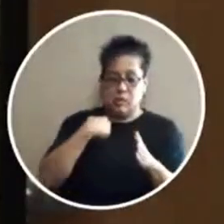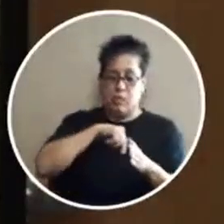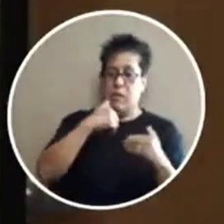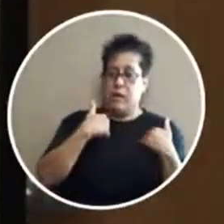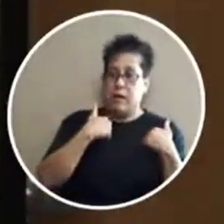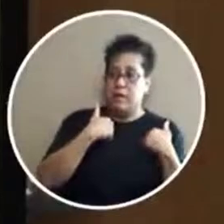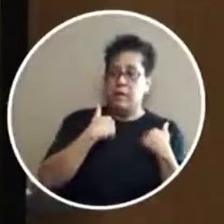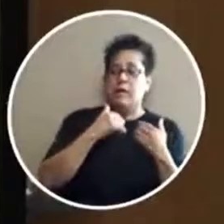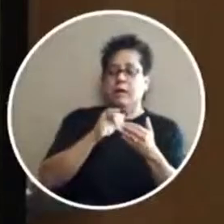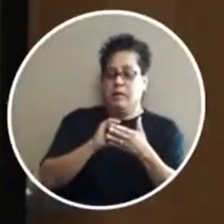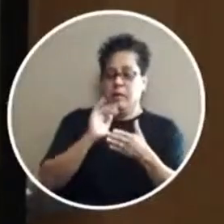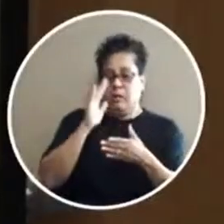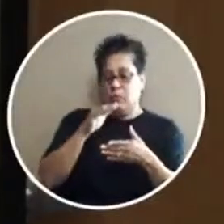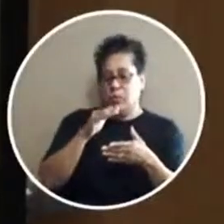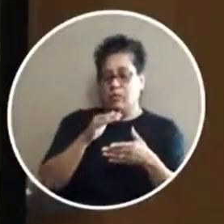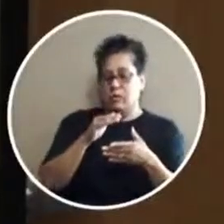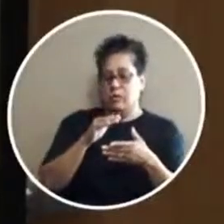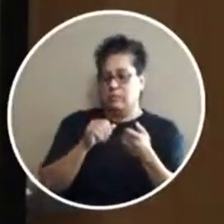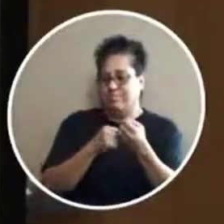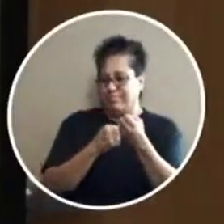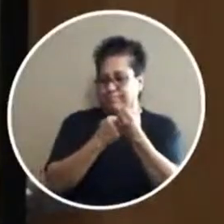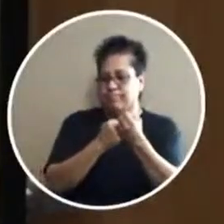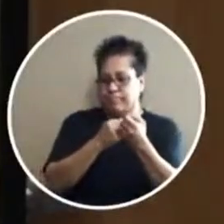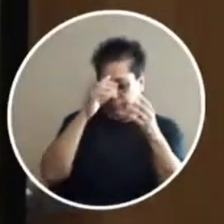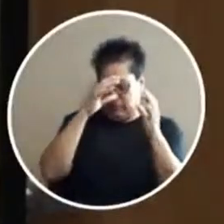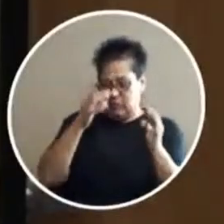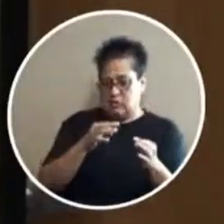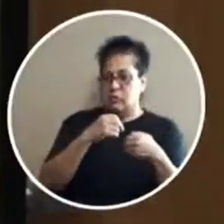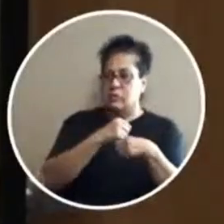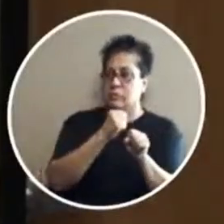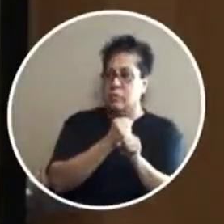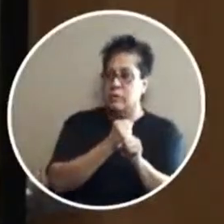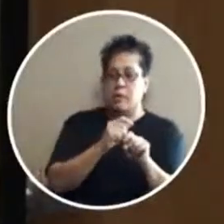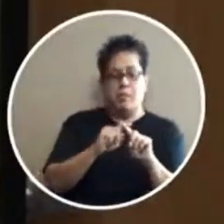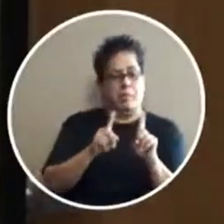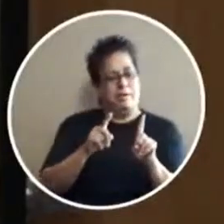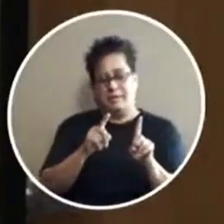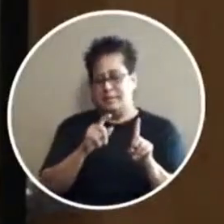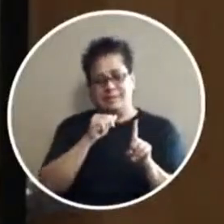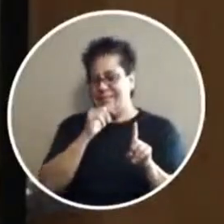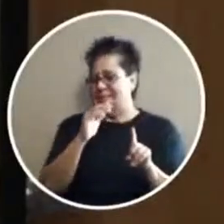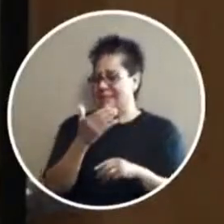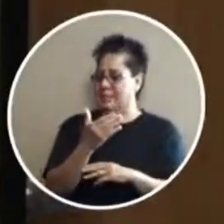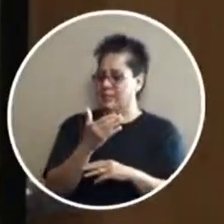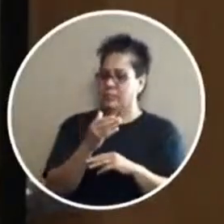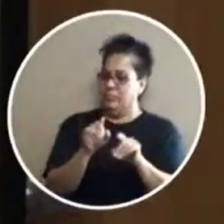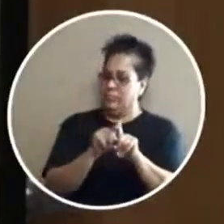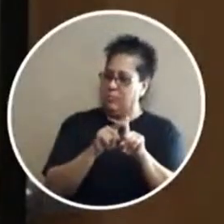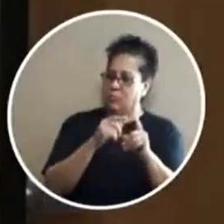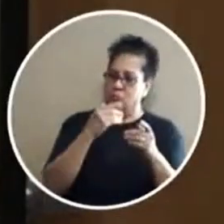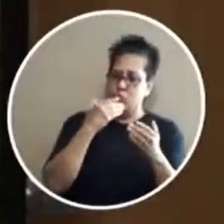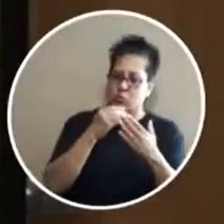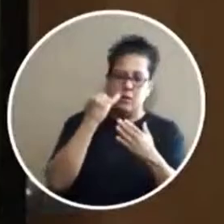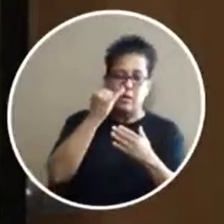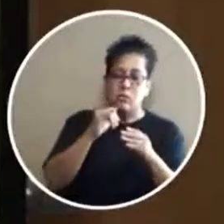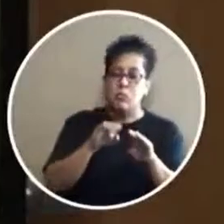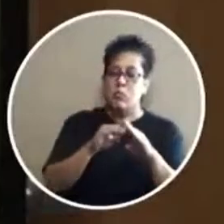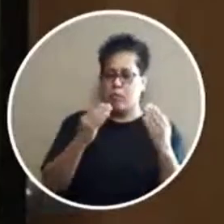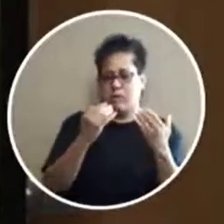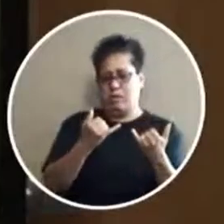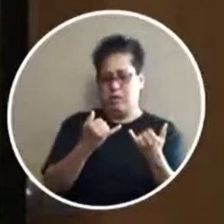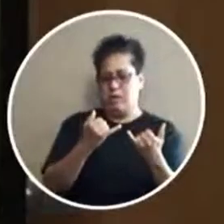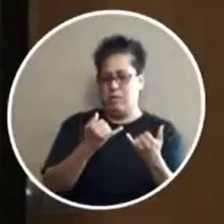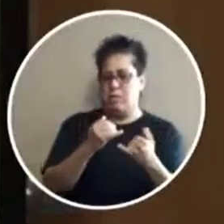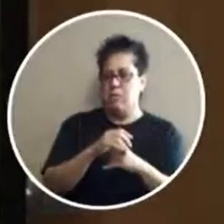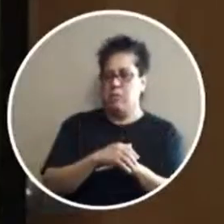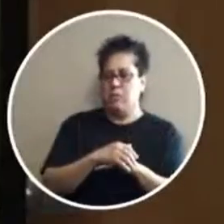be driving the decisions that are going to be taken, but it doesn't look very favorable to open the bars at this moment, given the circumstances